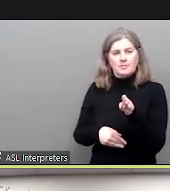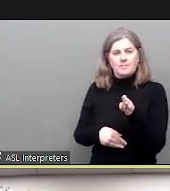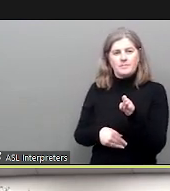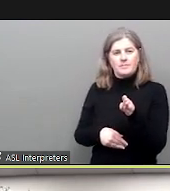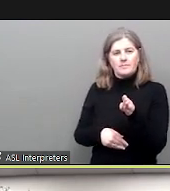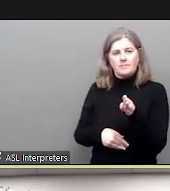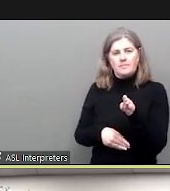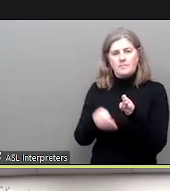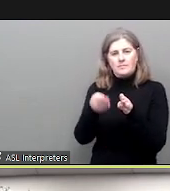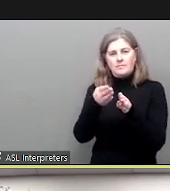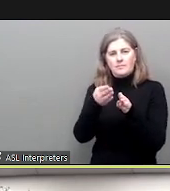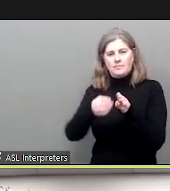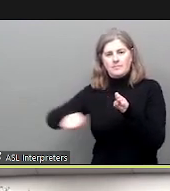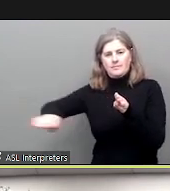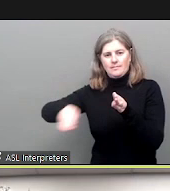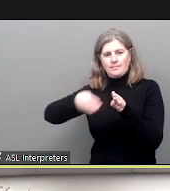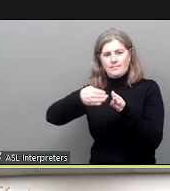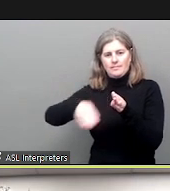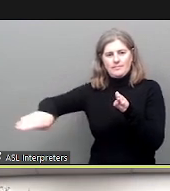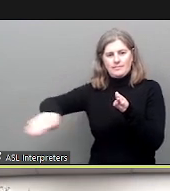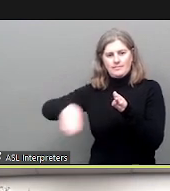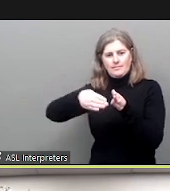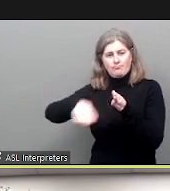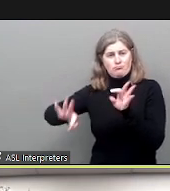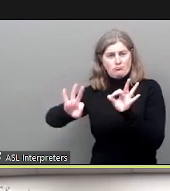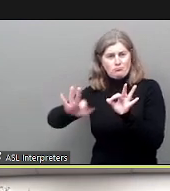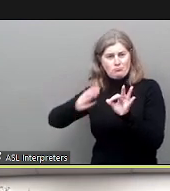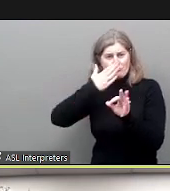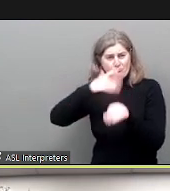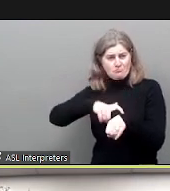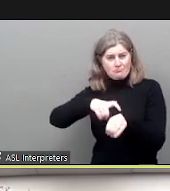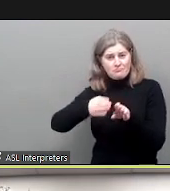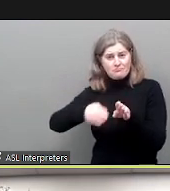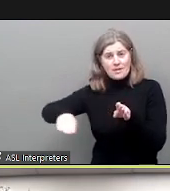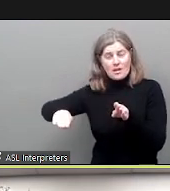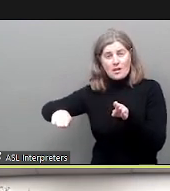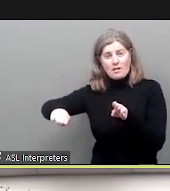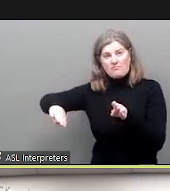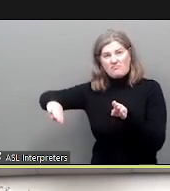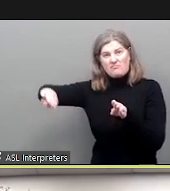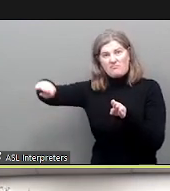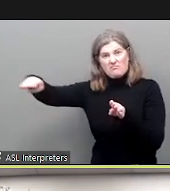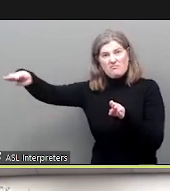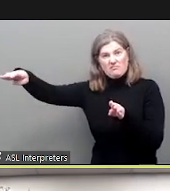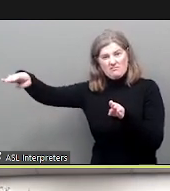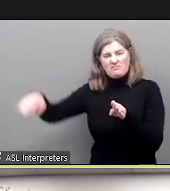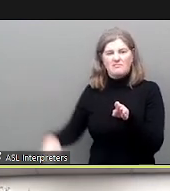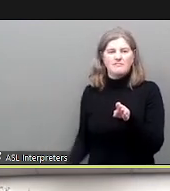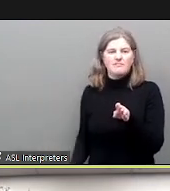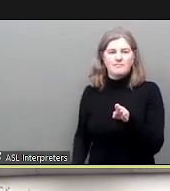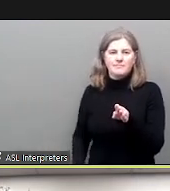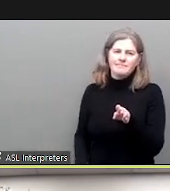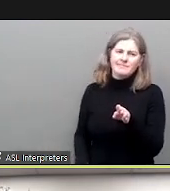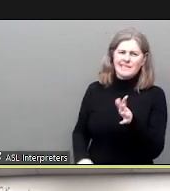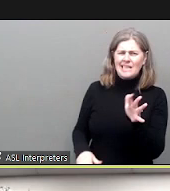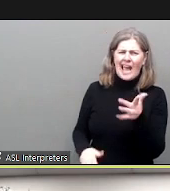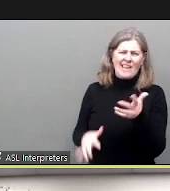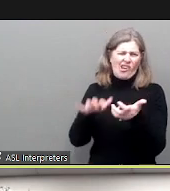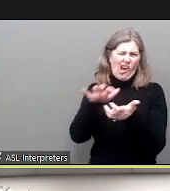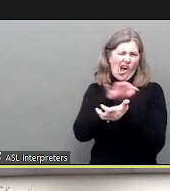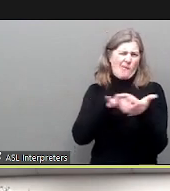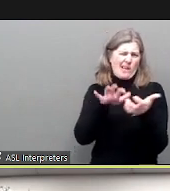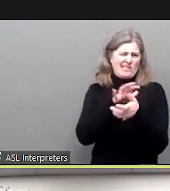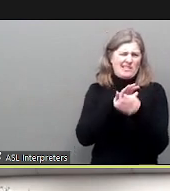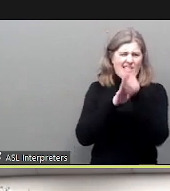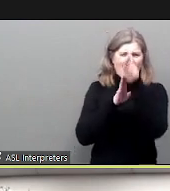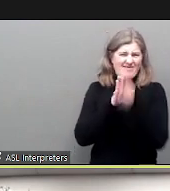then we had this nice period here, and then this longer period here. So I think it's kind of a combination of the fact that